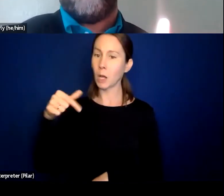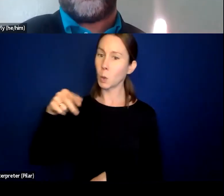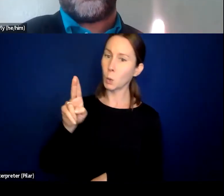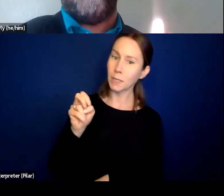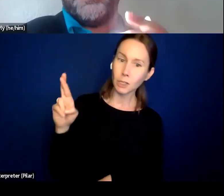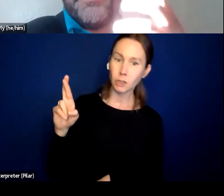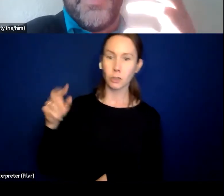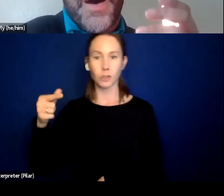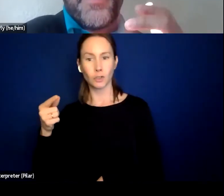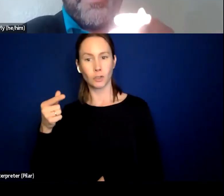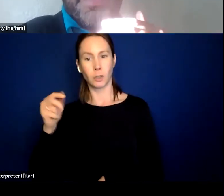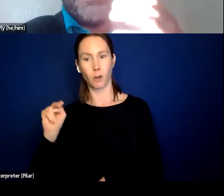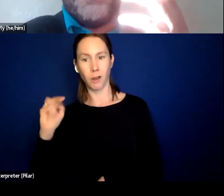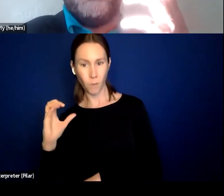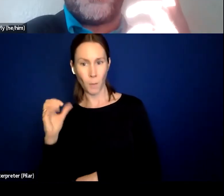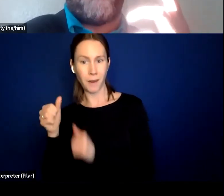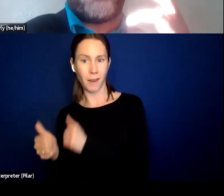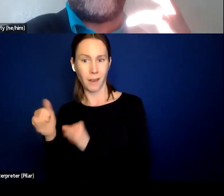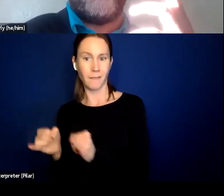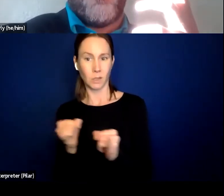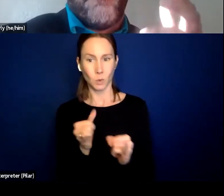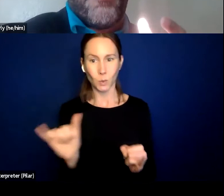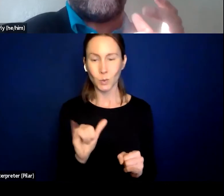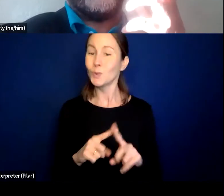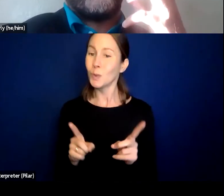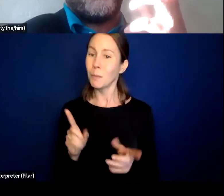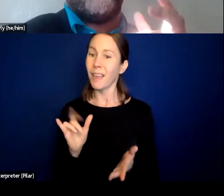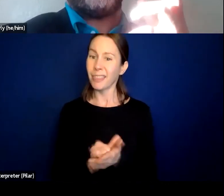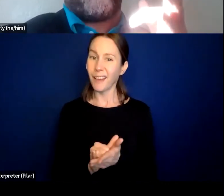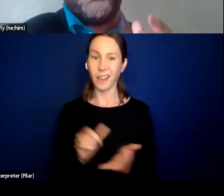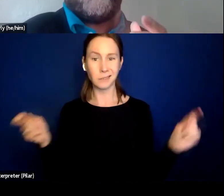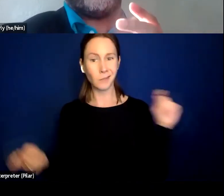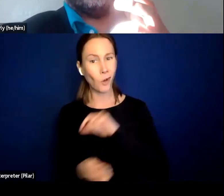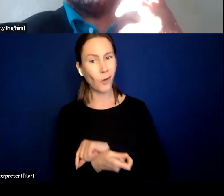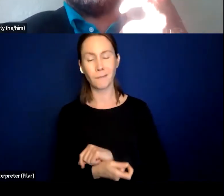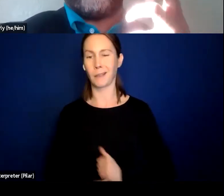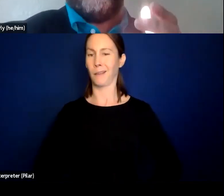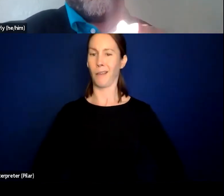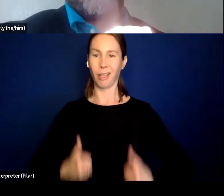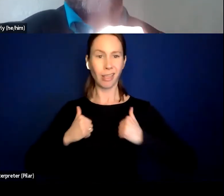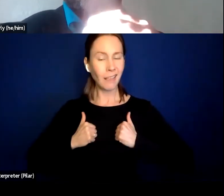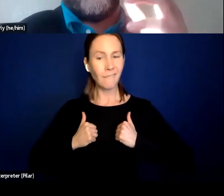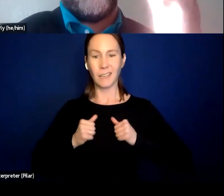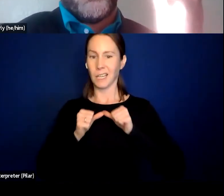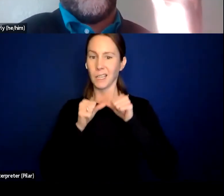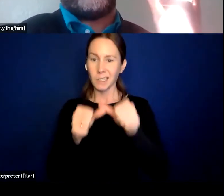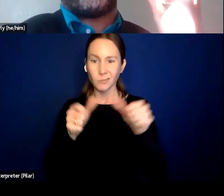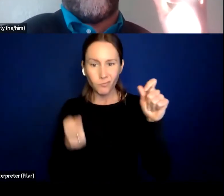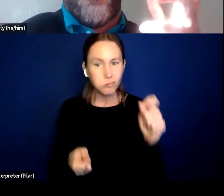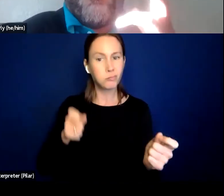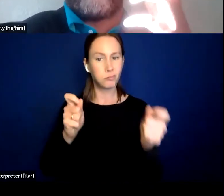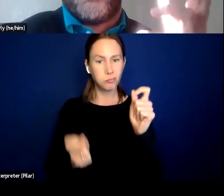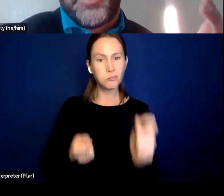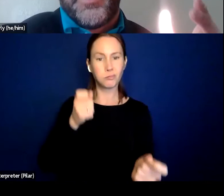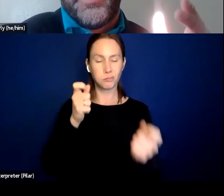non-conforming individuals. But other than that, it is something that's evolving. It's a living, breathing framework. So I think